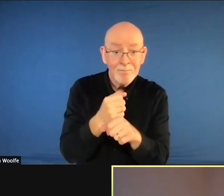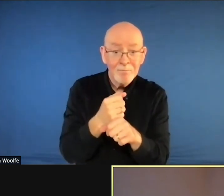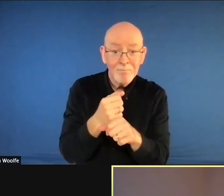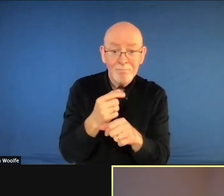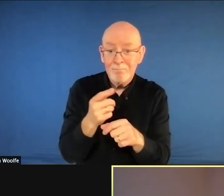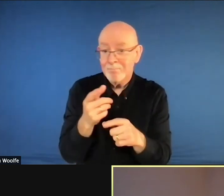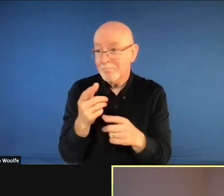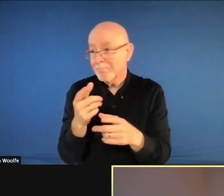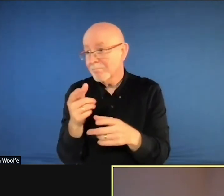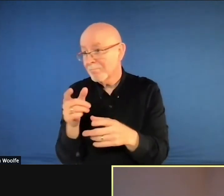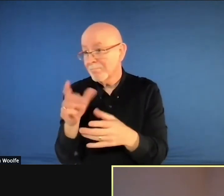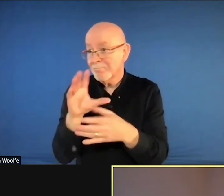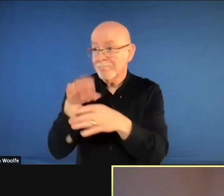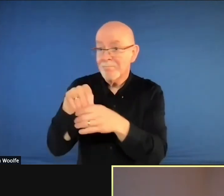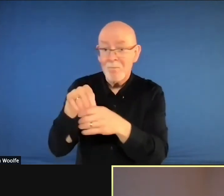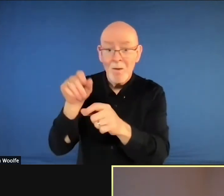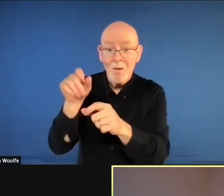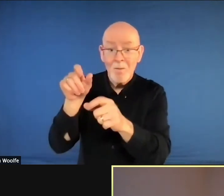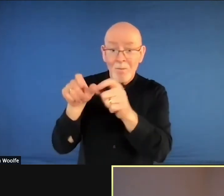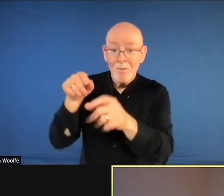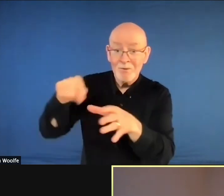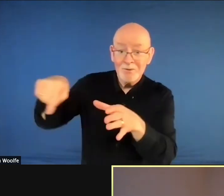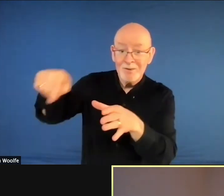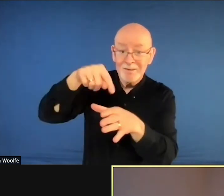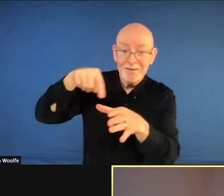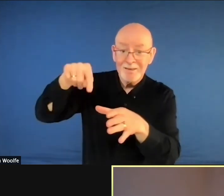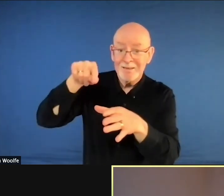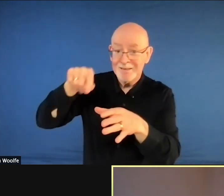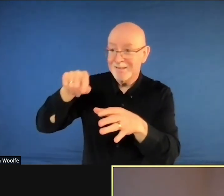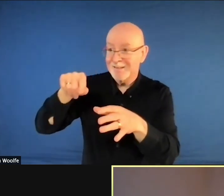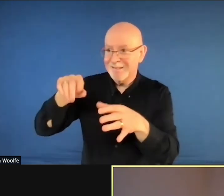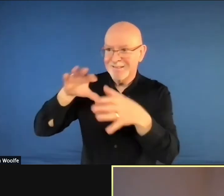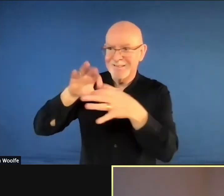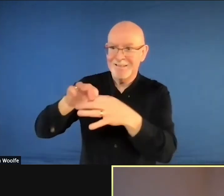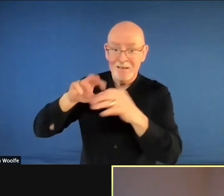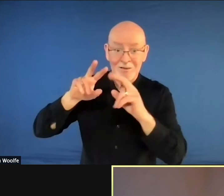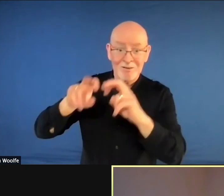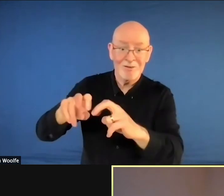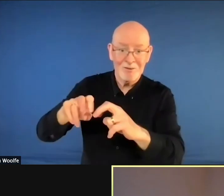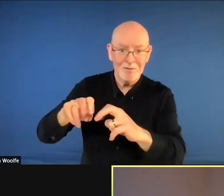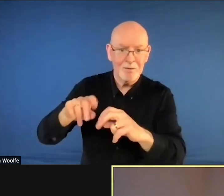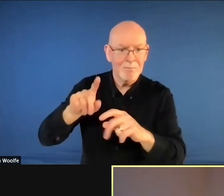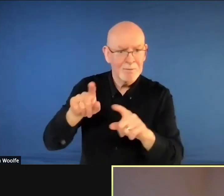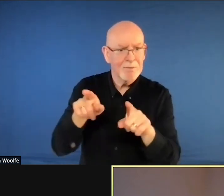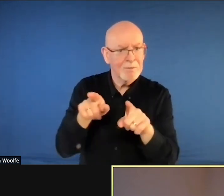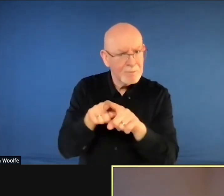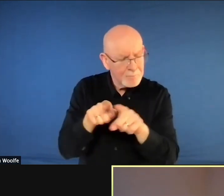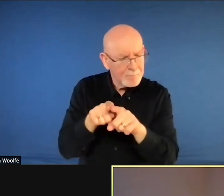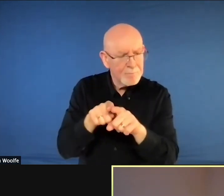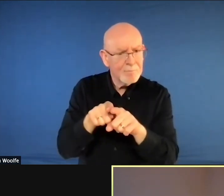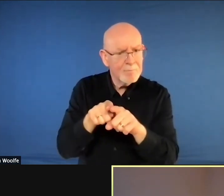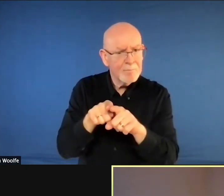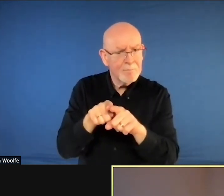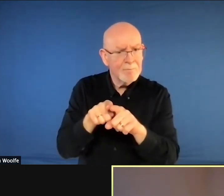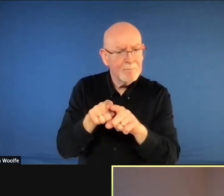also asking consistently for technical support, because